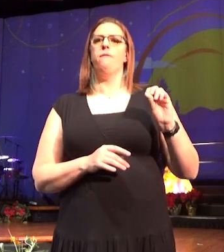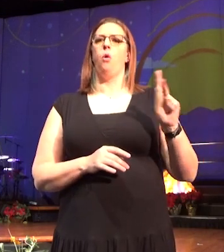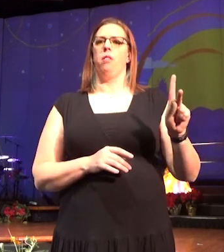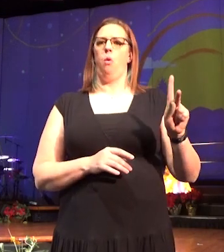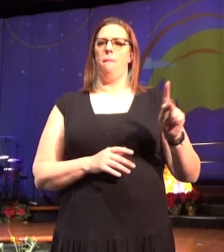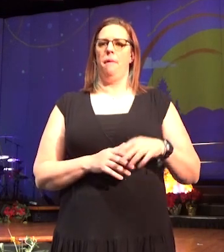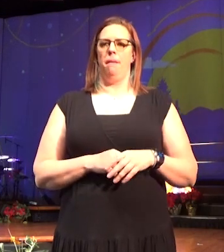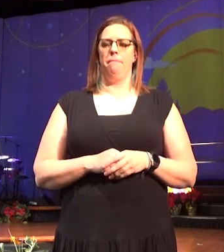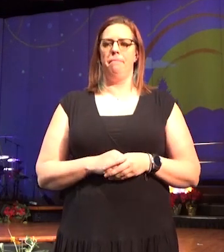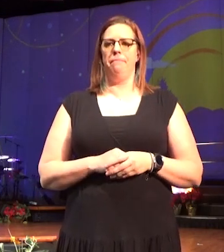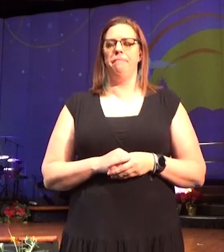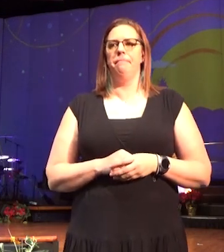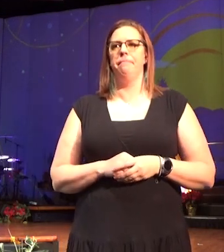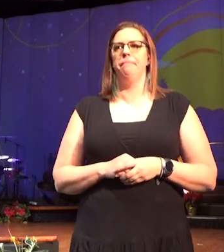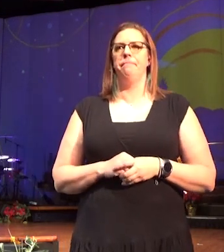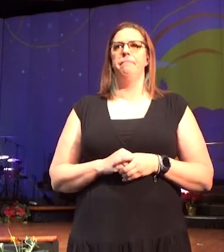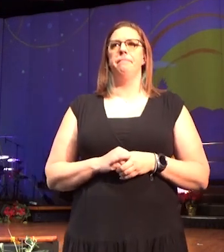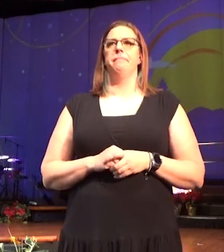Oklahoma.